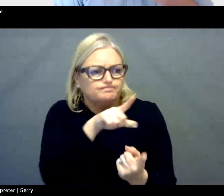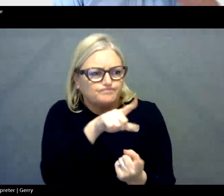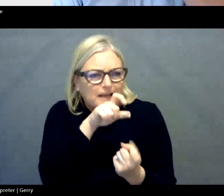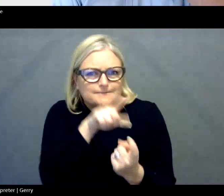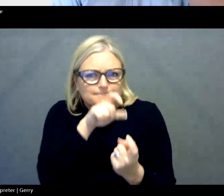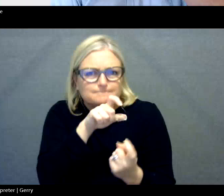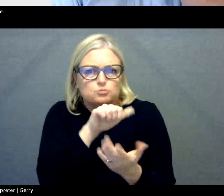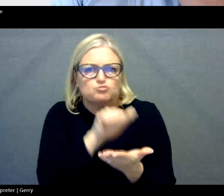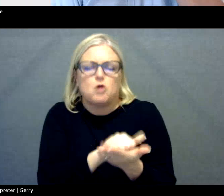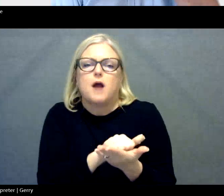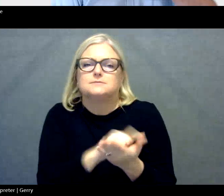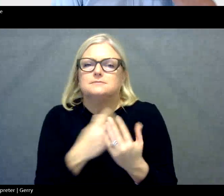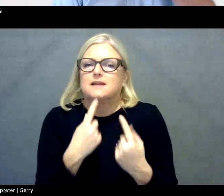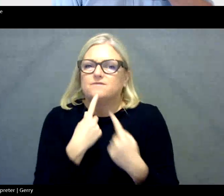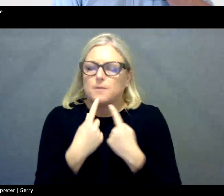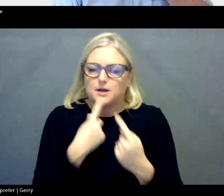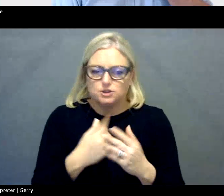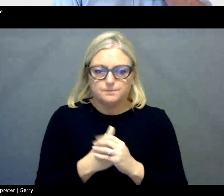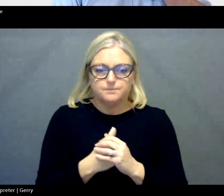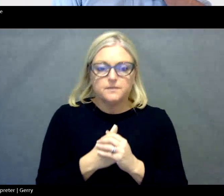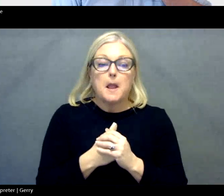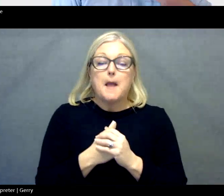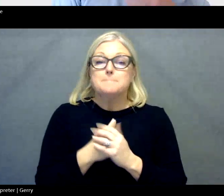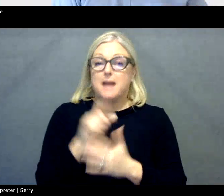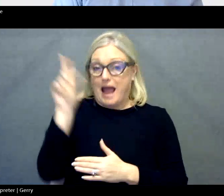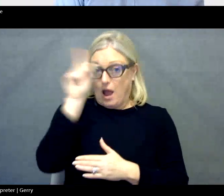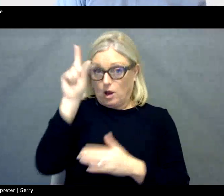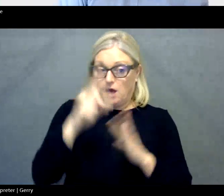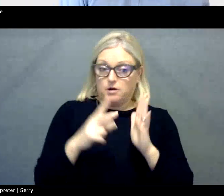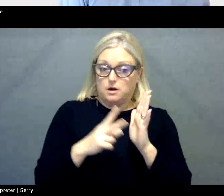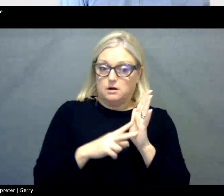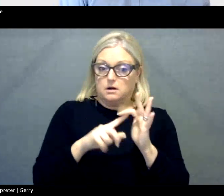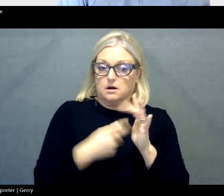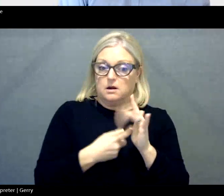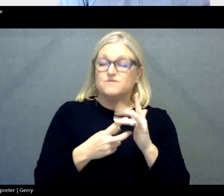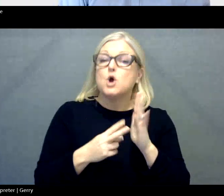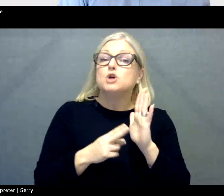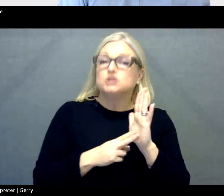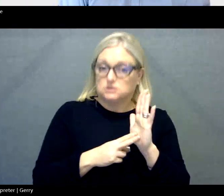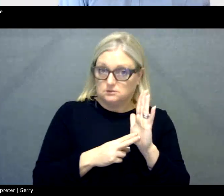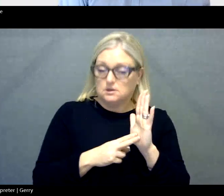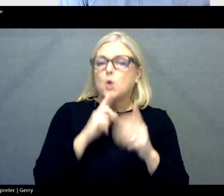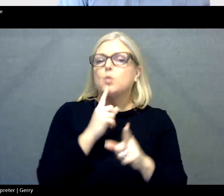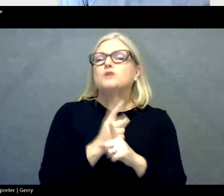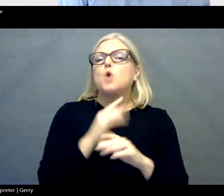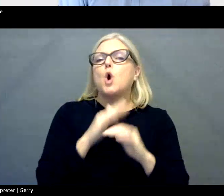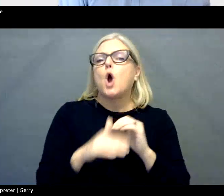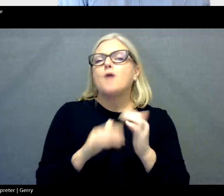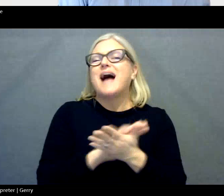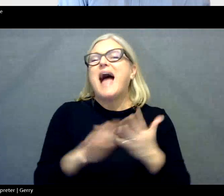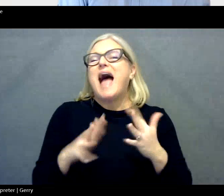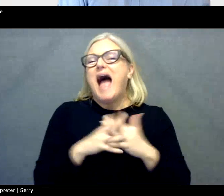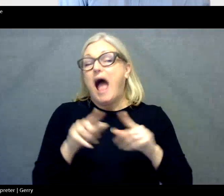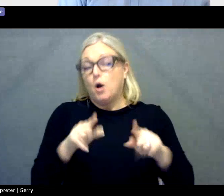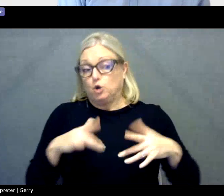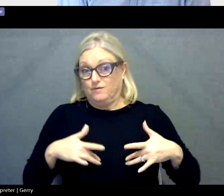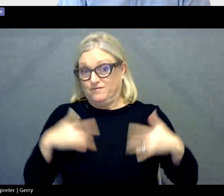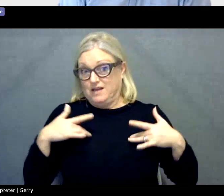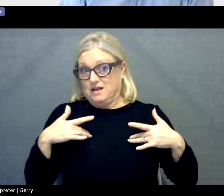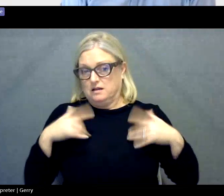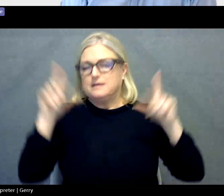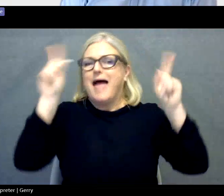use. But in the current standard version, we use how you feel about your own life as it is now.